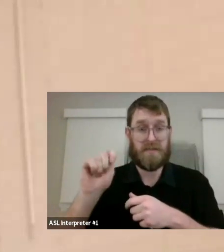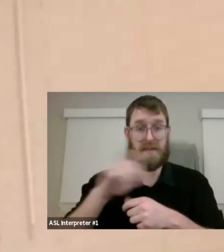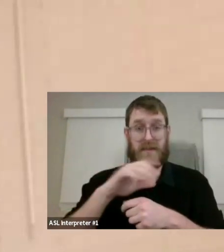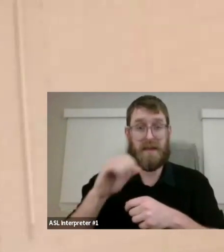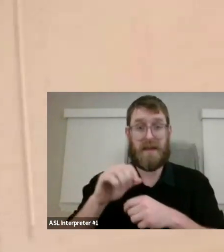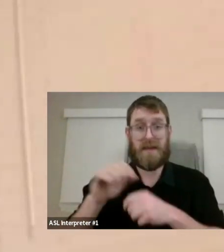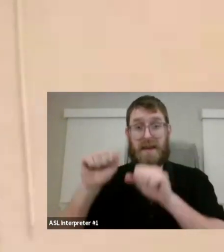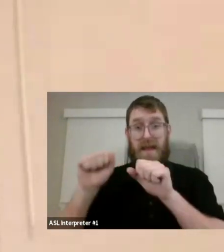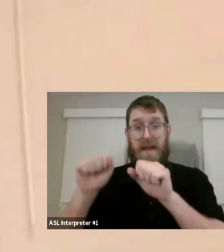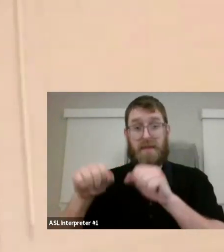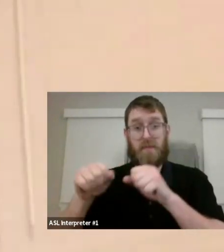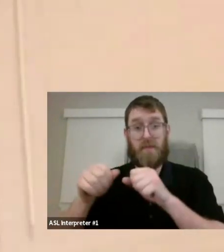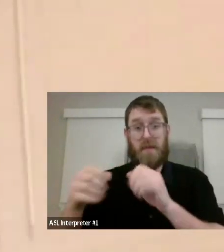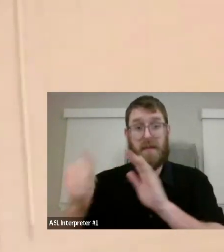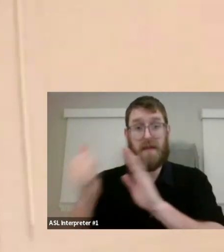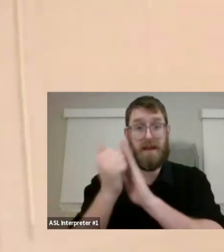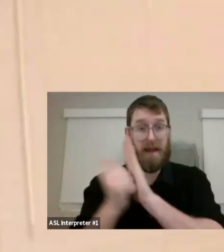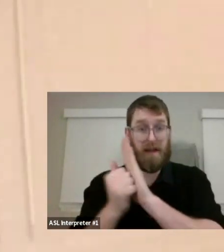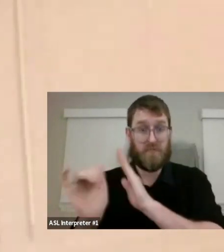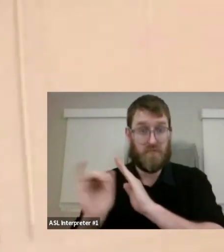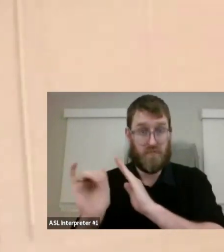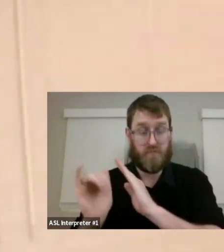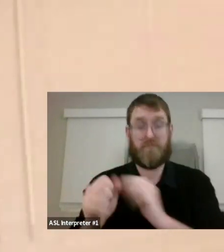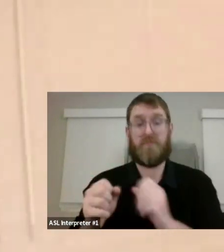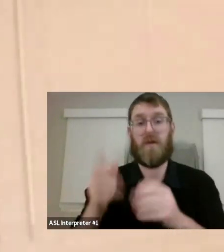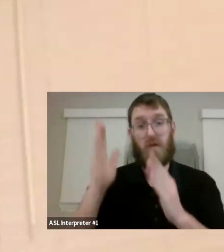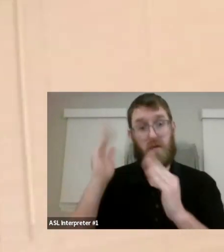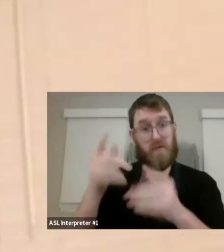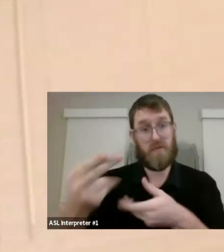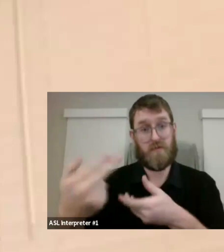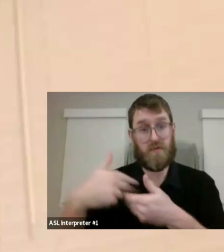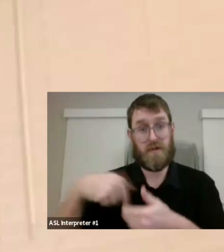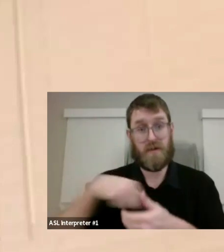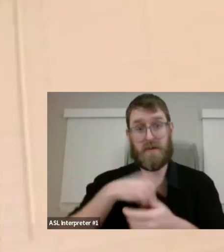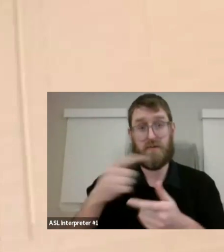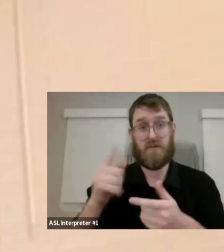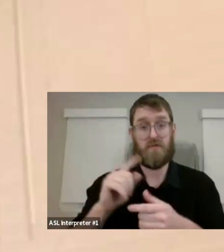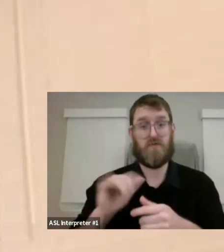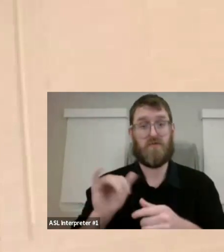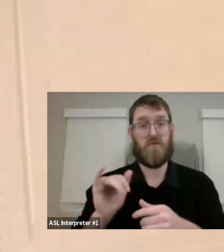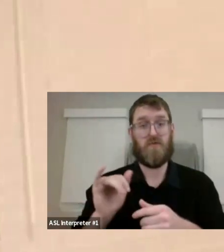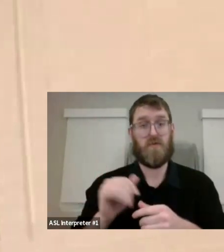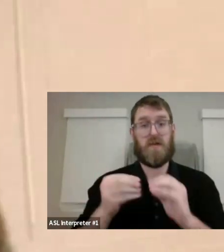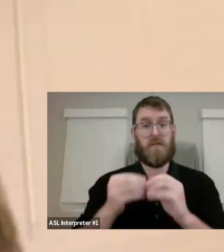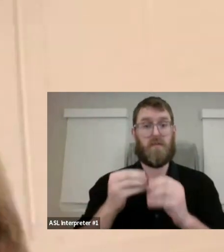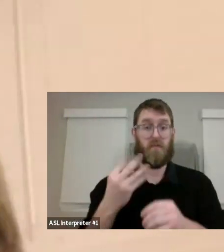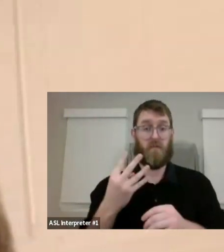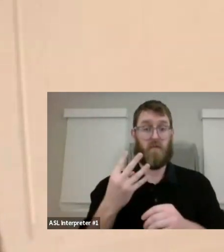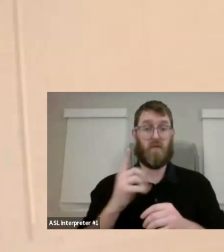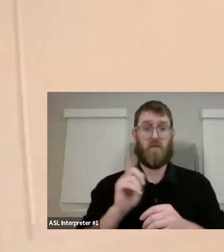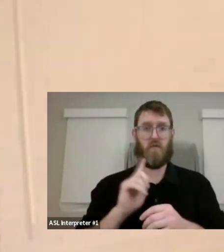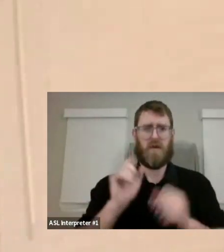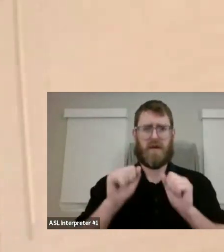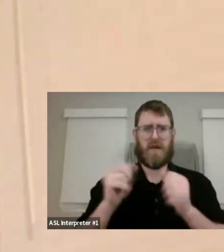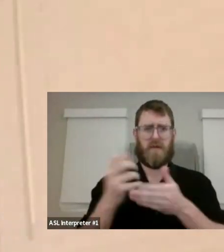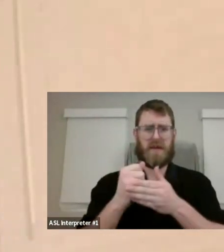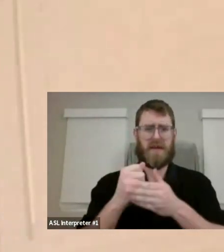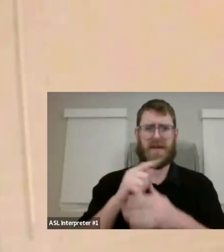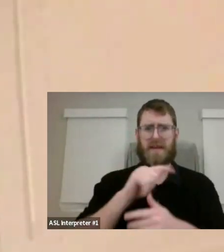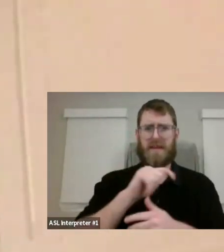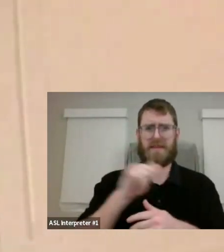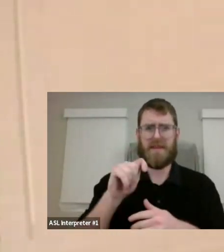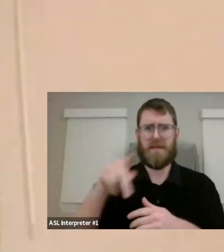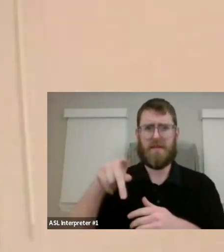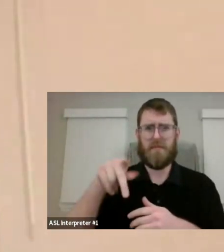can join us for that one as well. Okay, 4, where can we get the petition? And we did